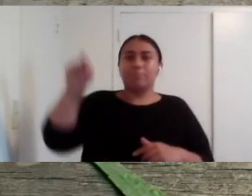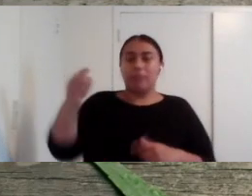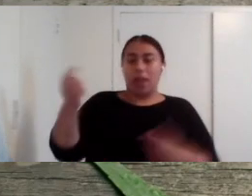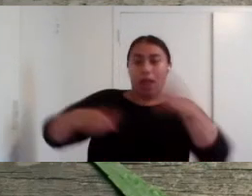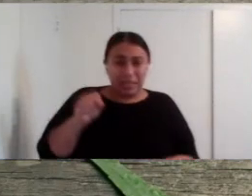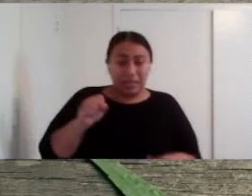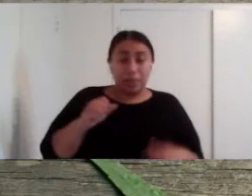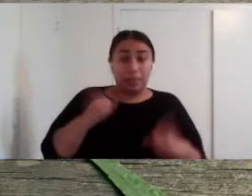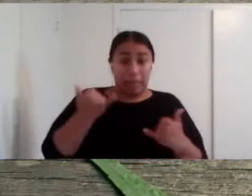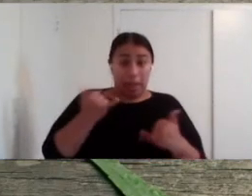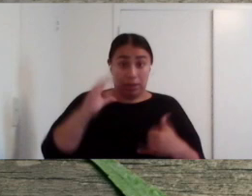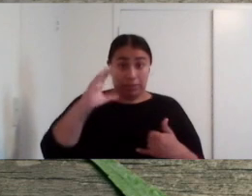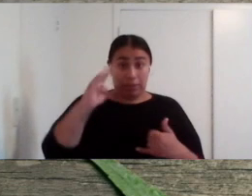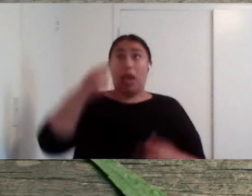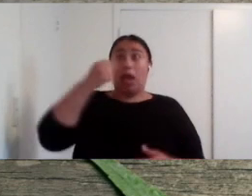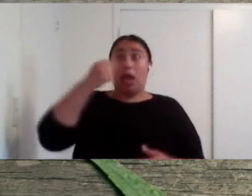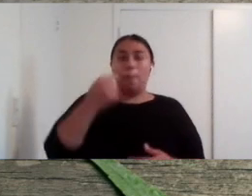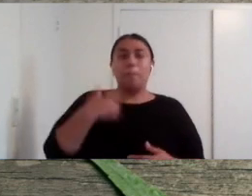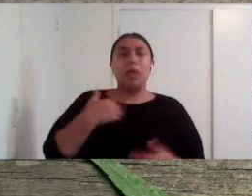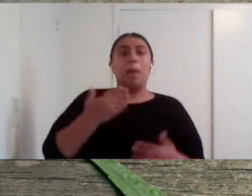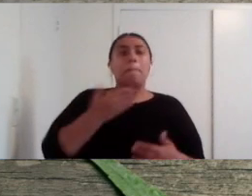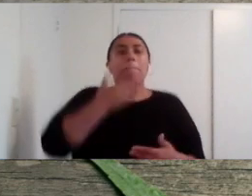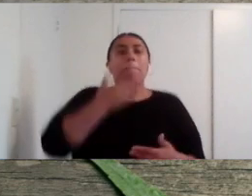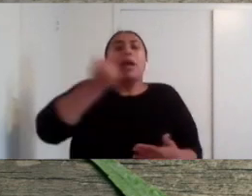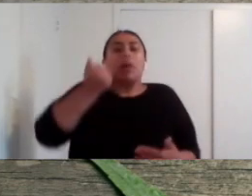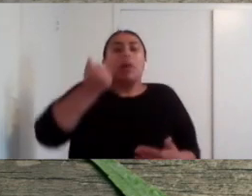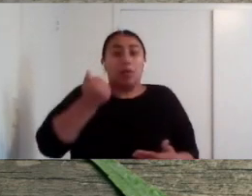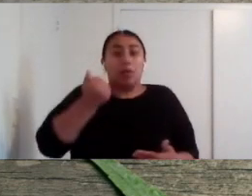the cannabis plant. Okay, it's called cannabidiol. It has